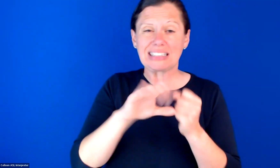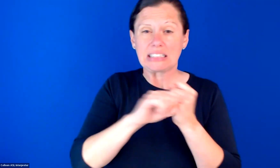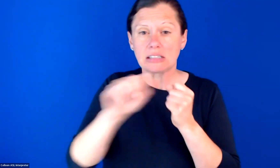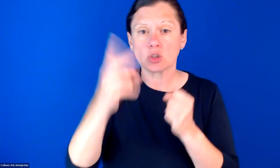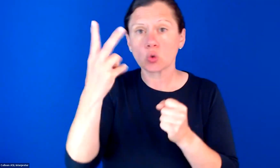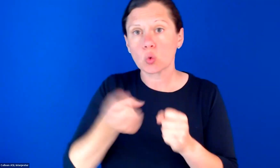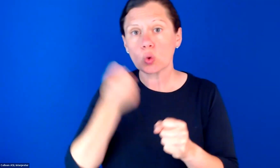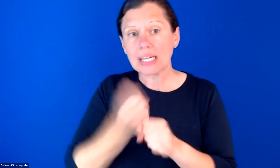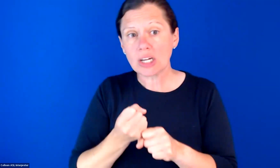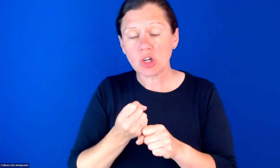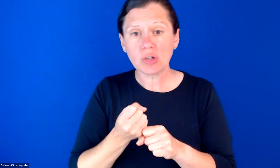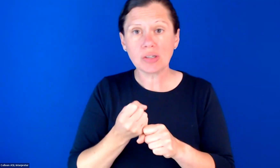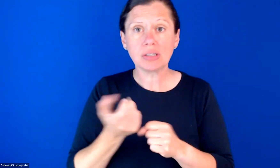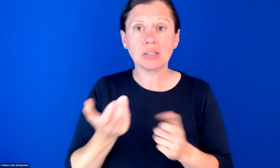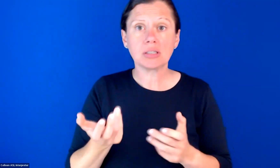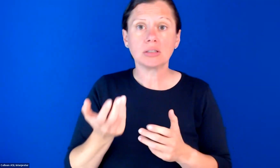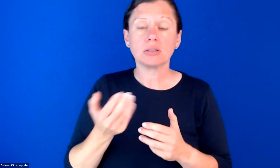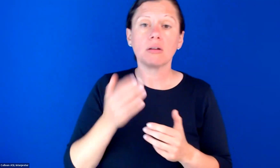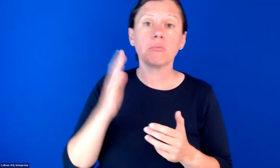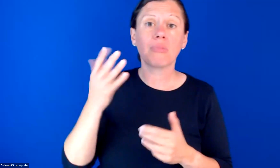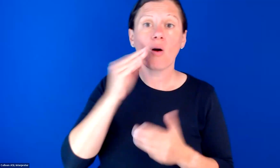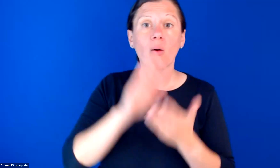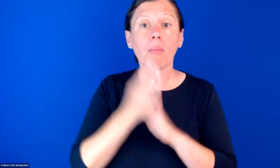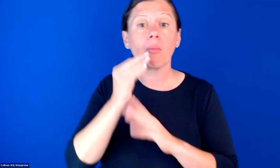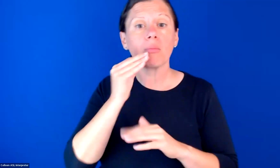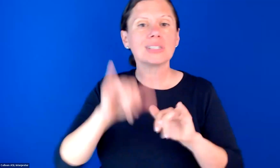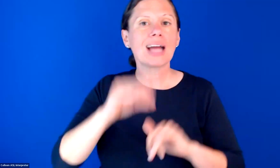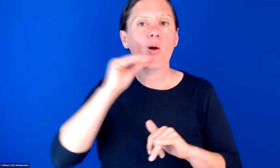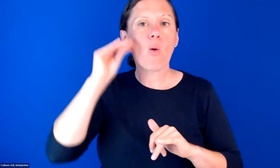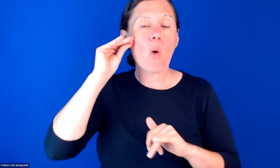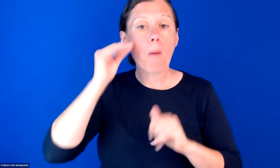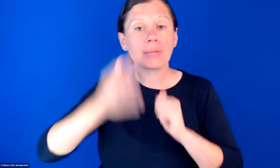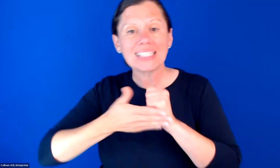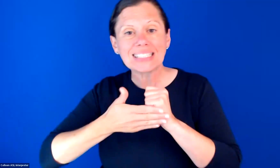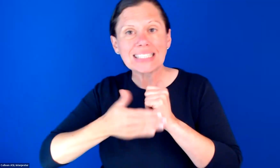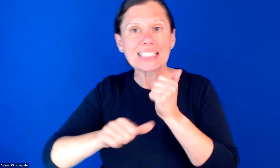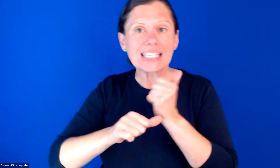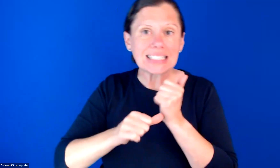just for in-home technology, assistive devices. It could last for longer than that.